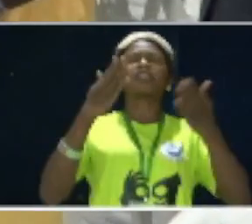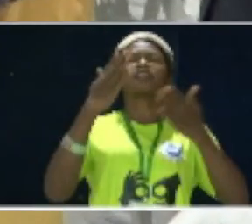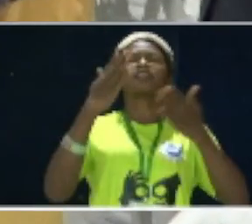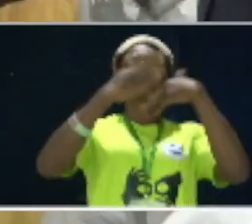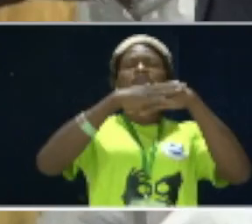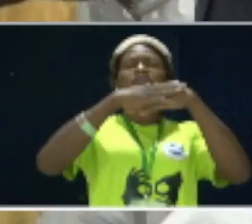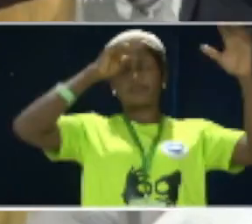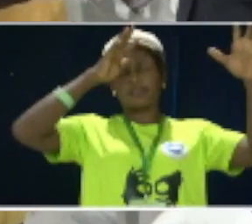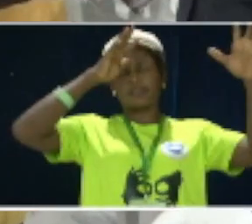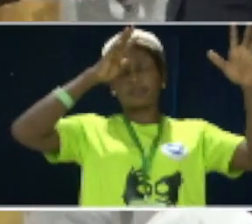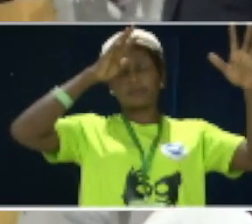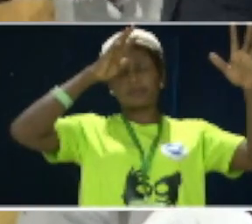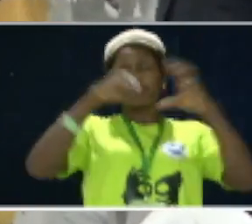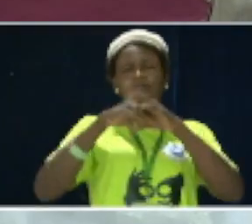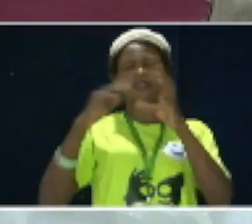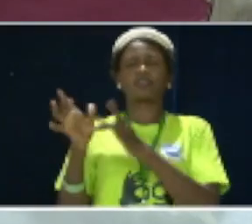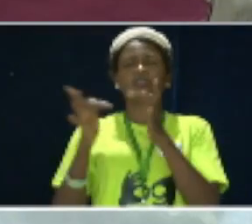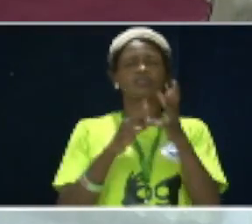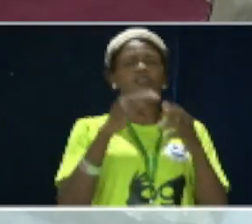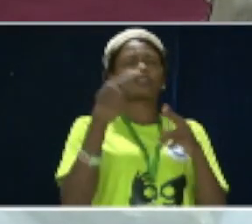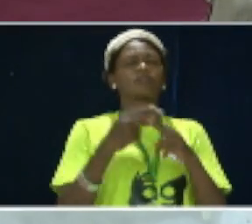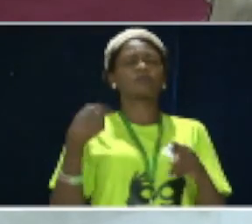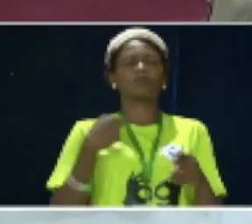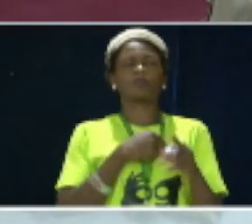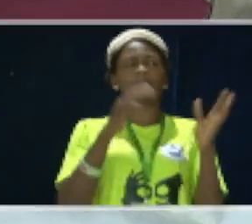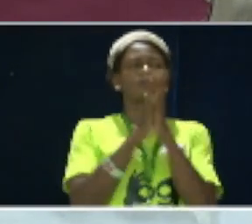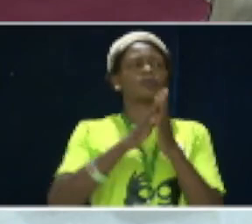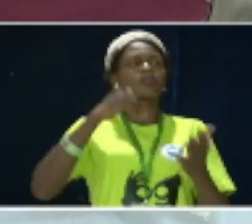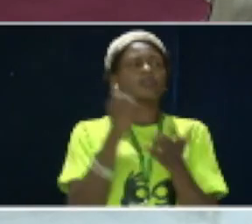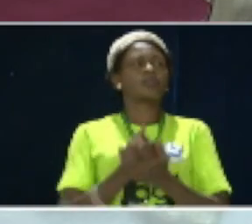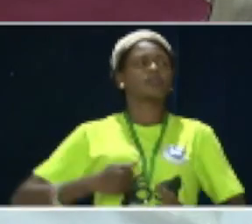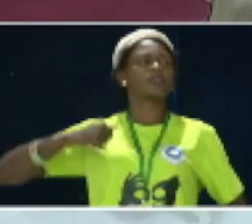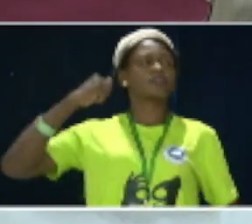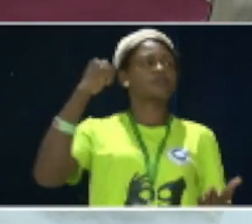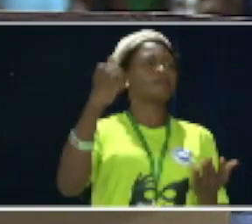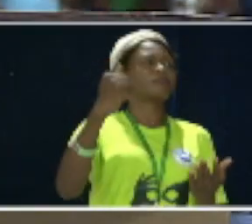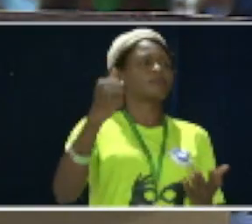Father. In Jesus' name, we pray.